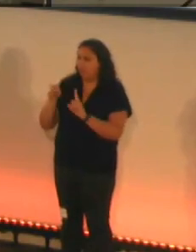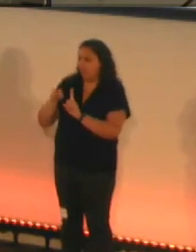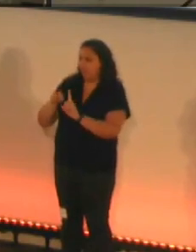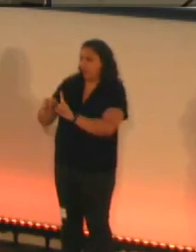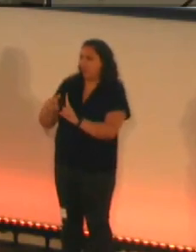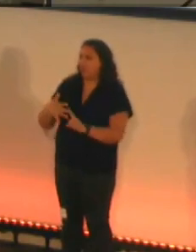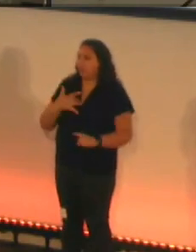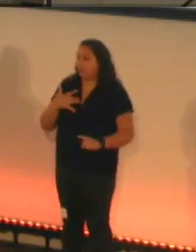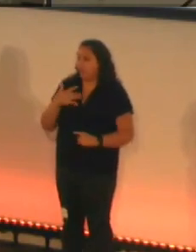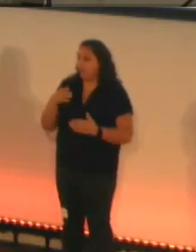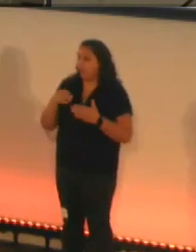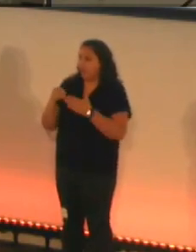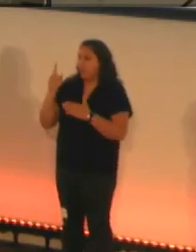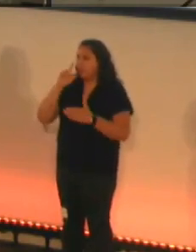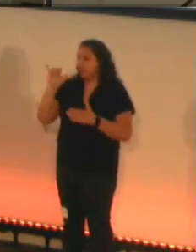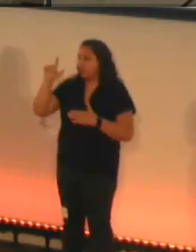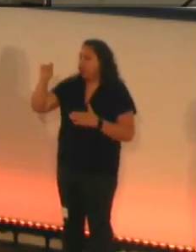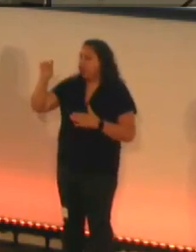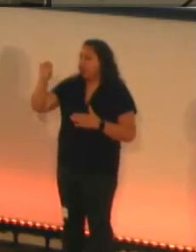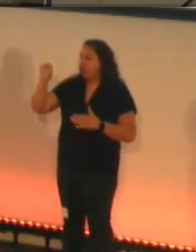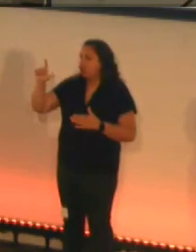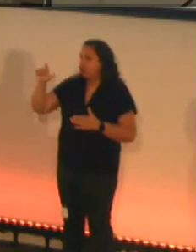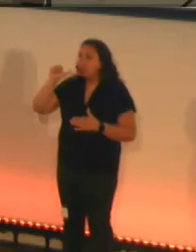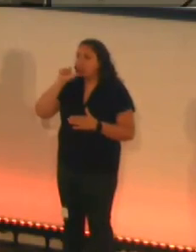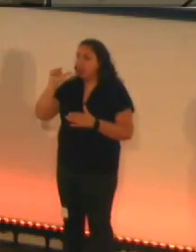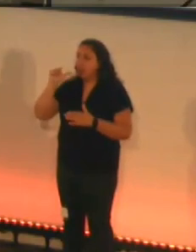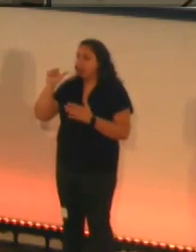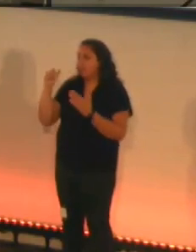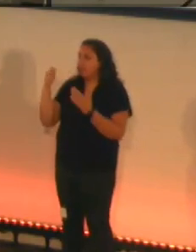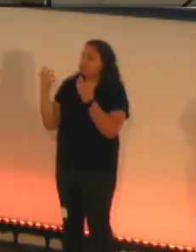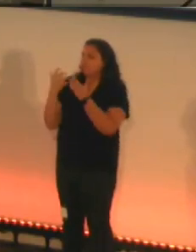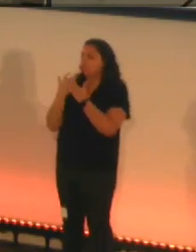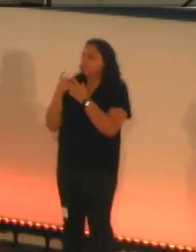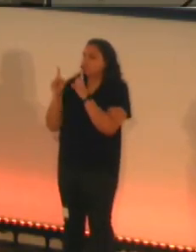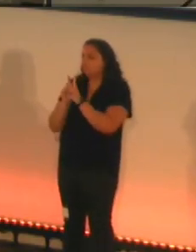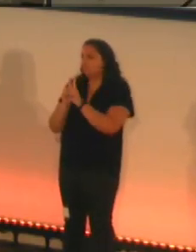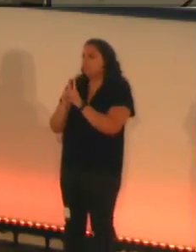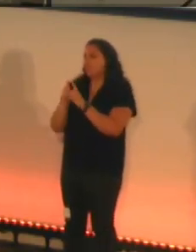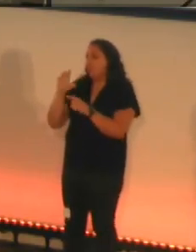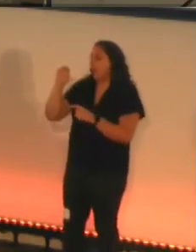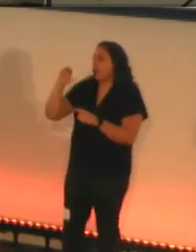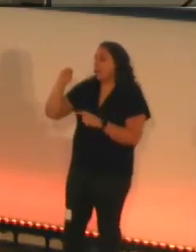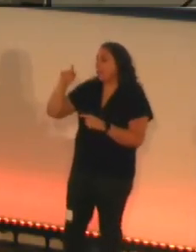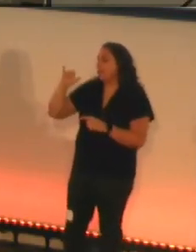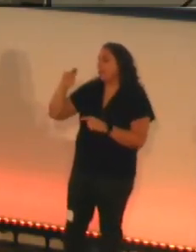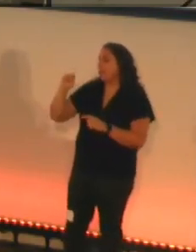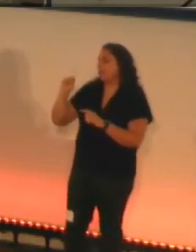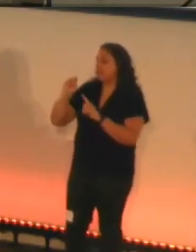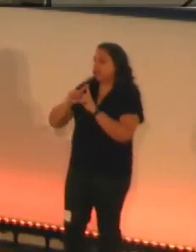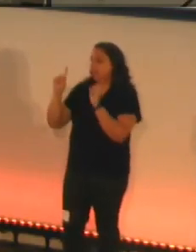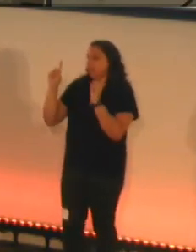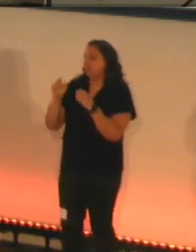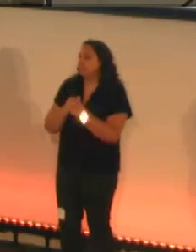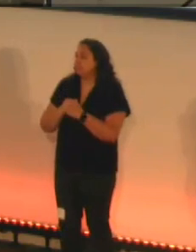I think they viewed the guide as more of a tool than as a companion. Jazmin, do you have anything else to add? Yeah, so like adding on to that as well, as far as the